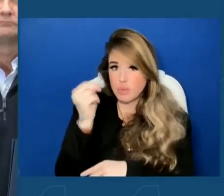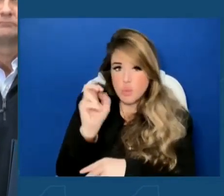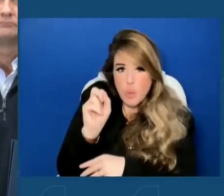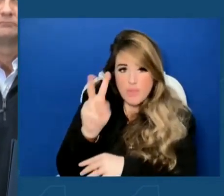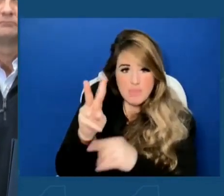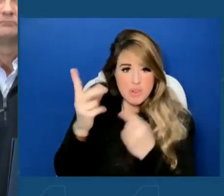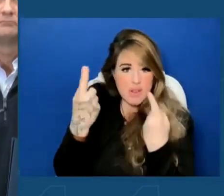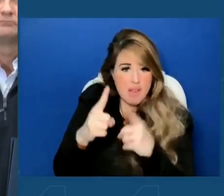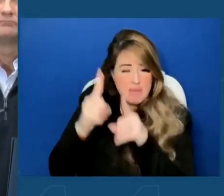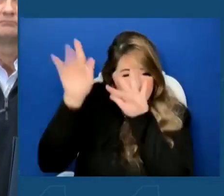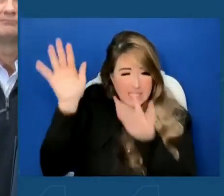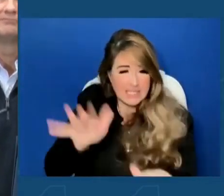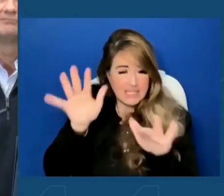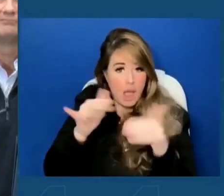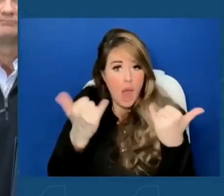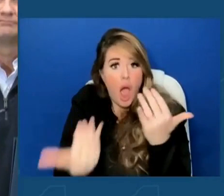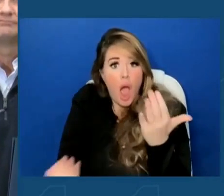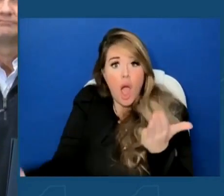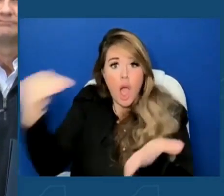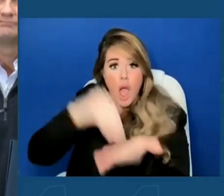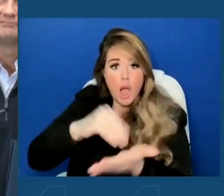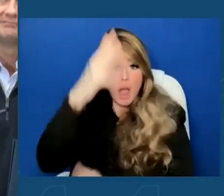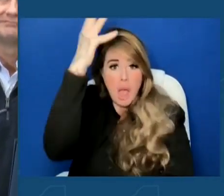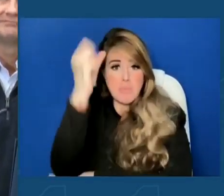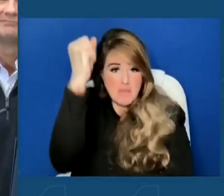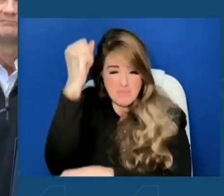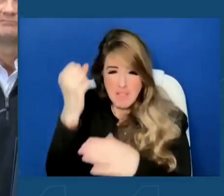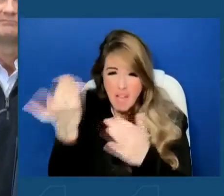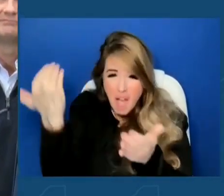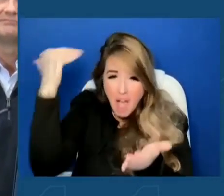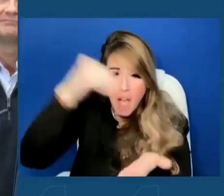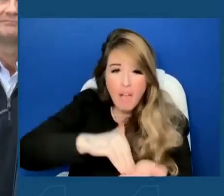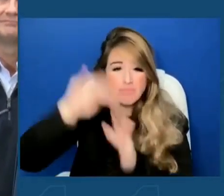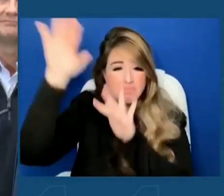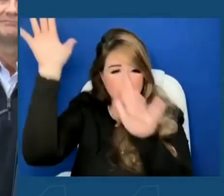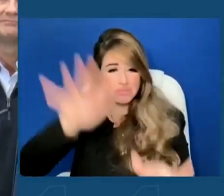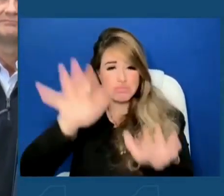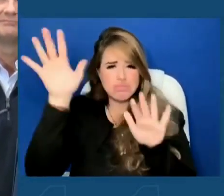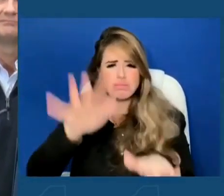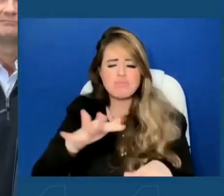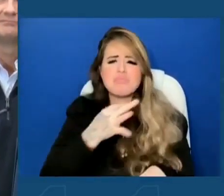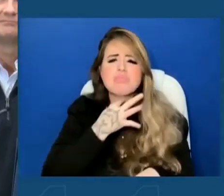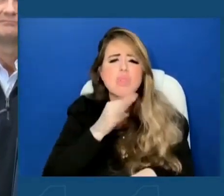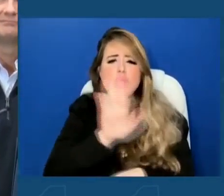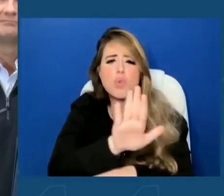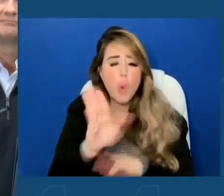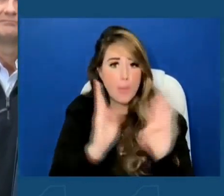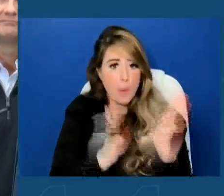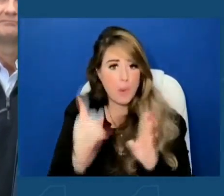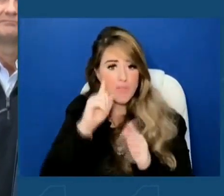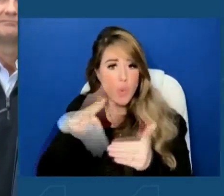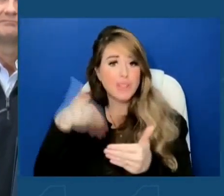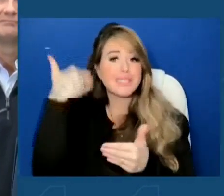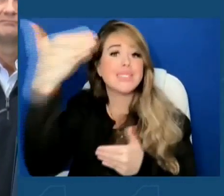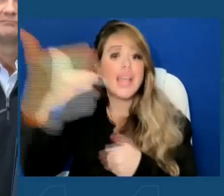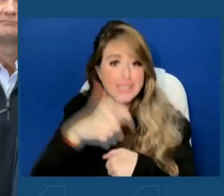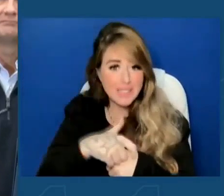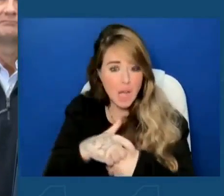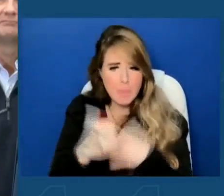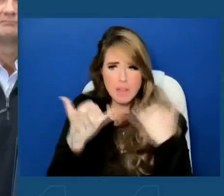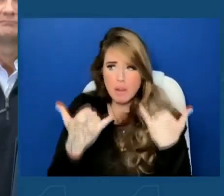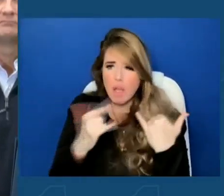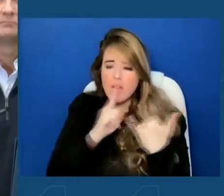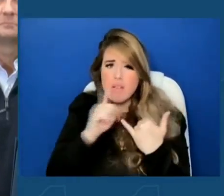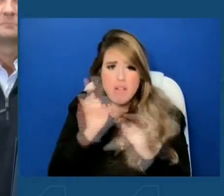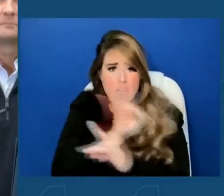Here we have another historic snowstorm, and I wonder how you all are thinking about preparations that can be made for whatever the next major weather event is, so that we don't have this scenario that we seem to be having where